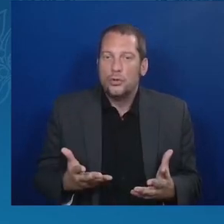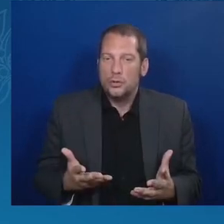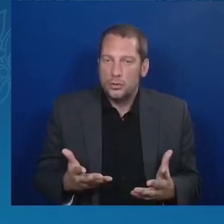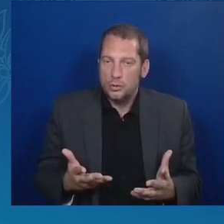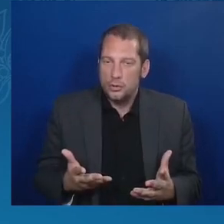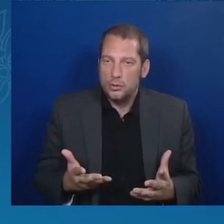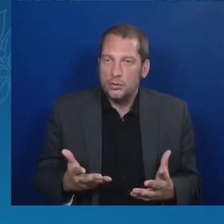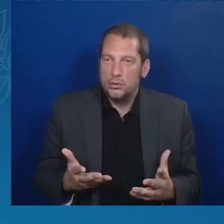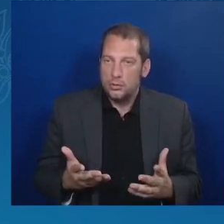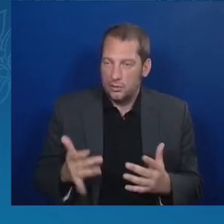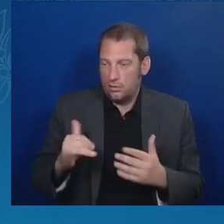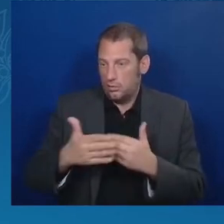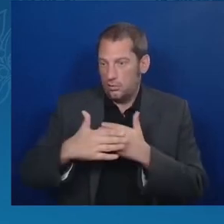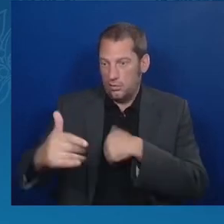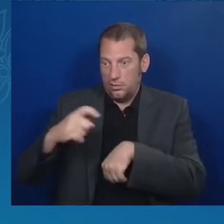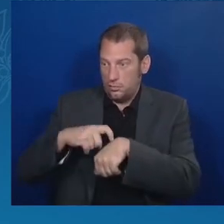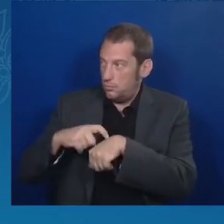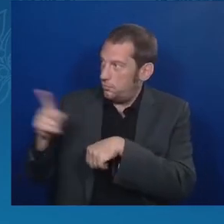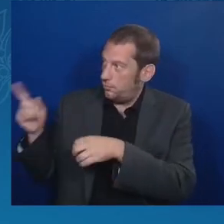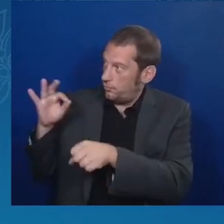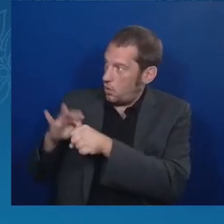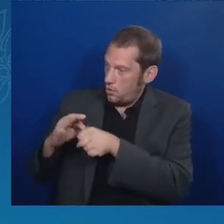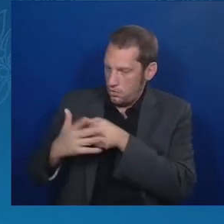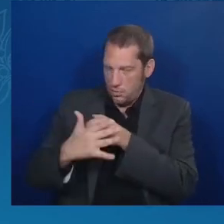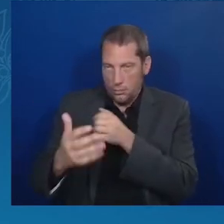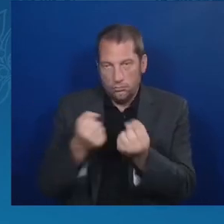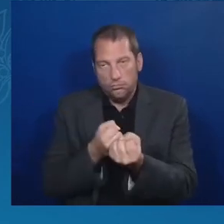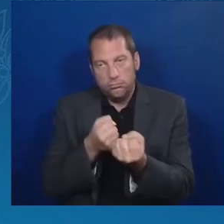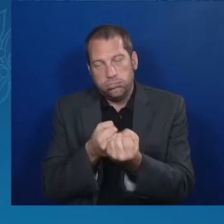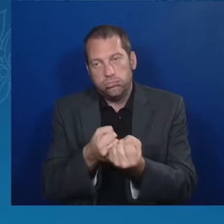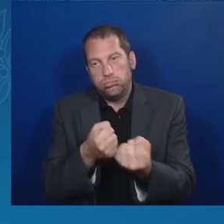elected and we love to see